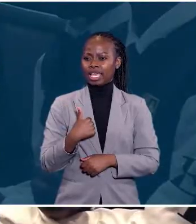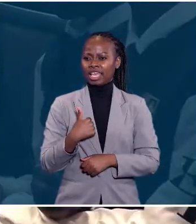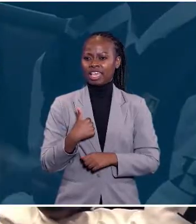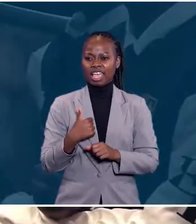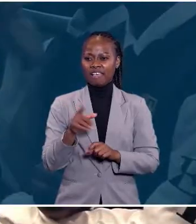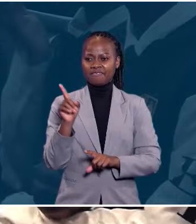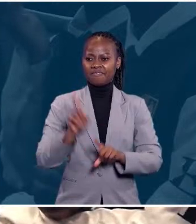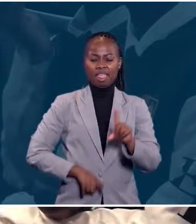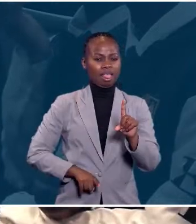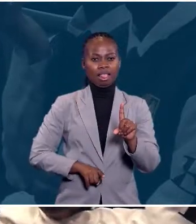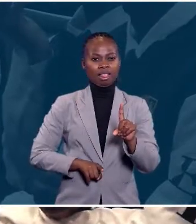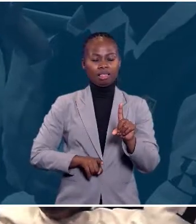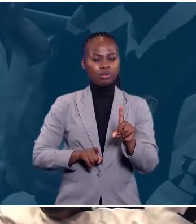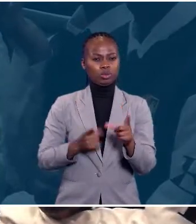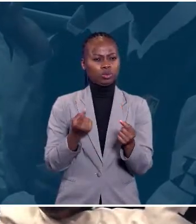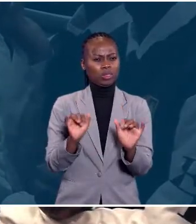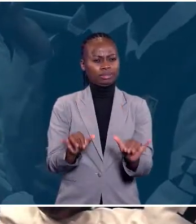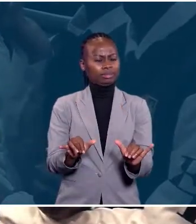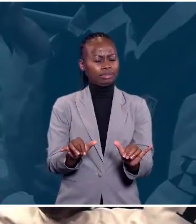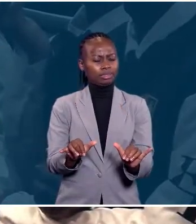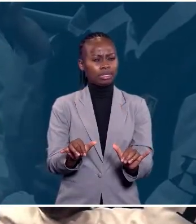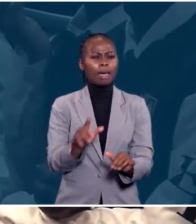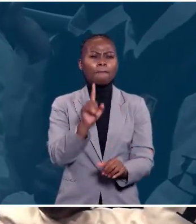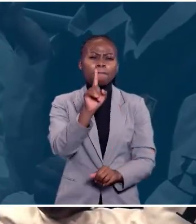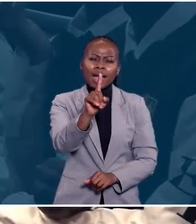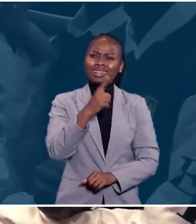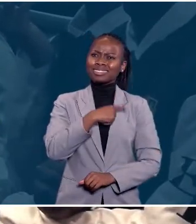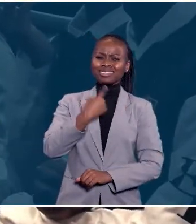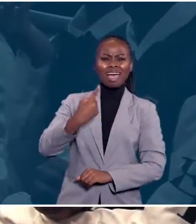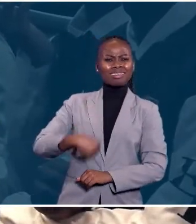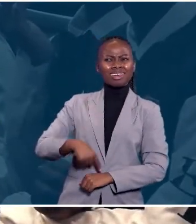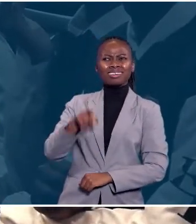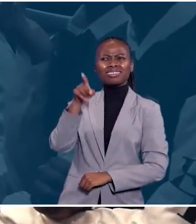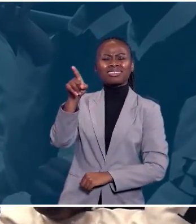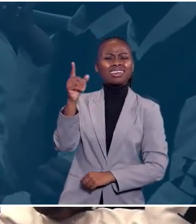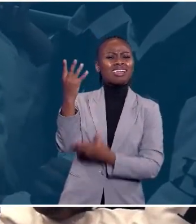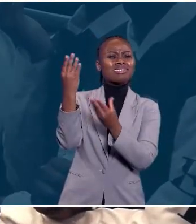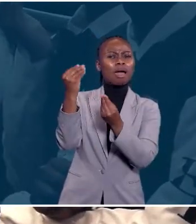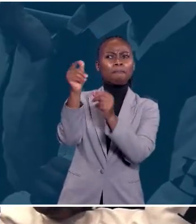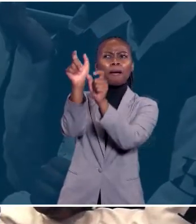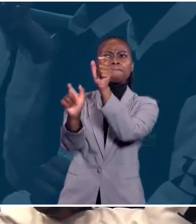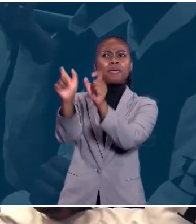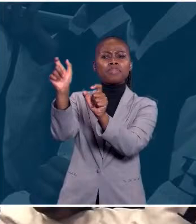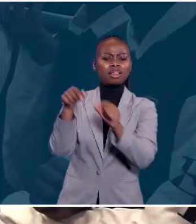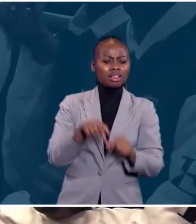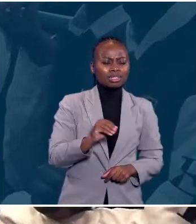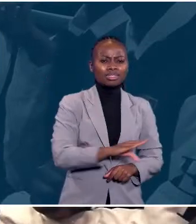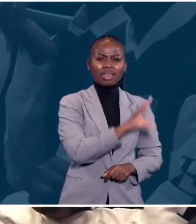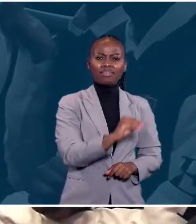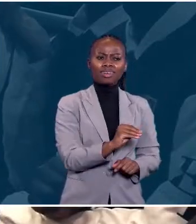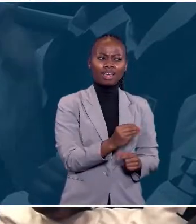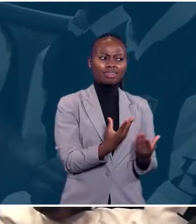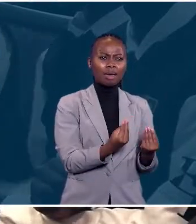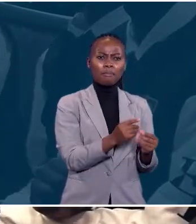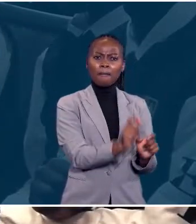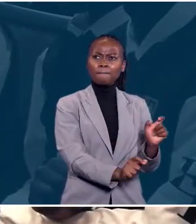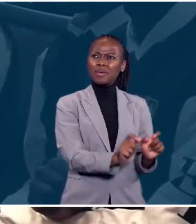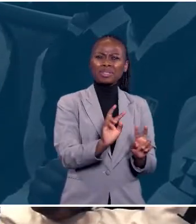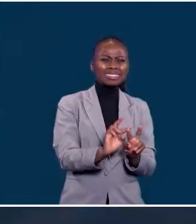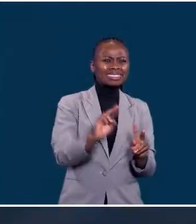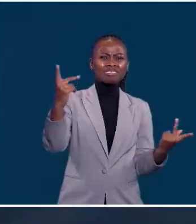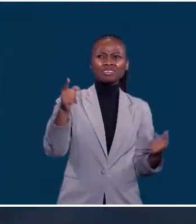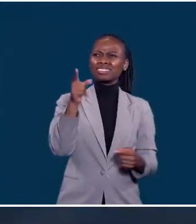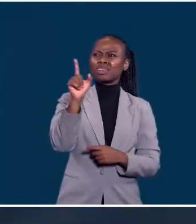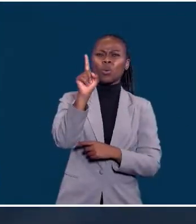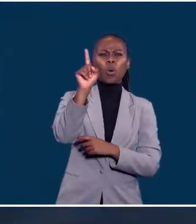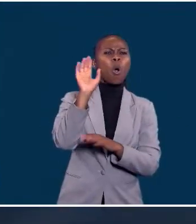You are talking of a country with more than 1 billion people. So if they decide to close themselves in and